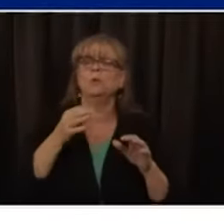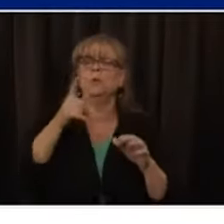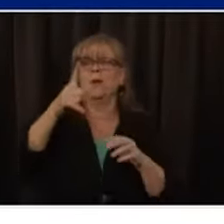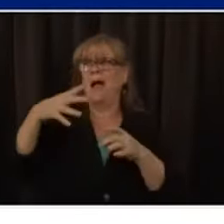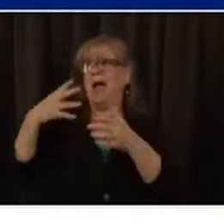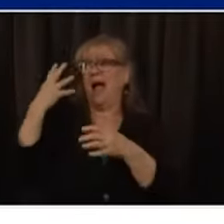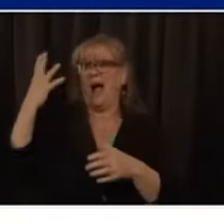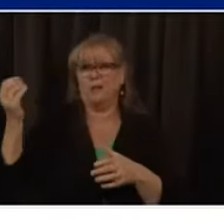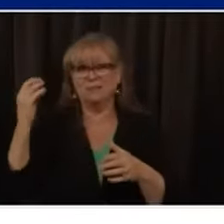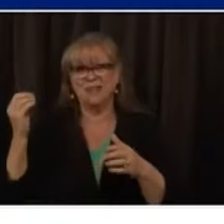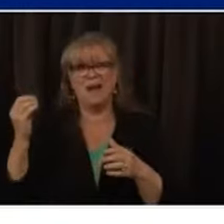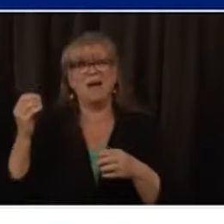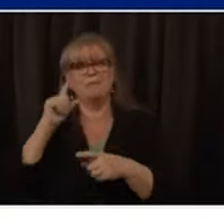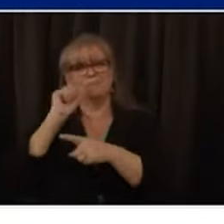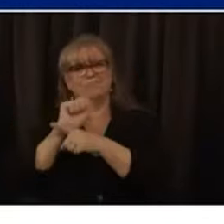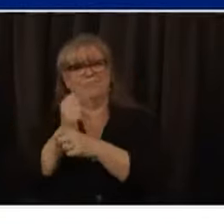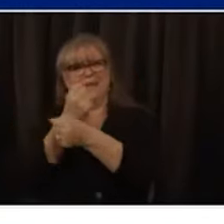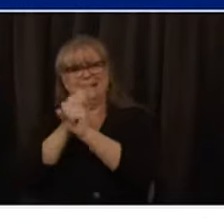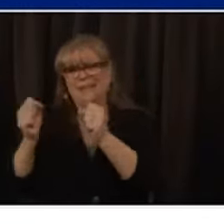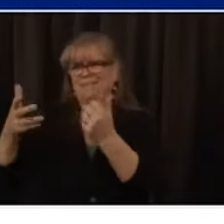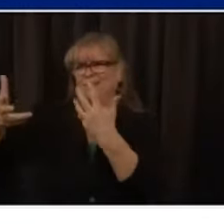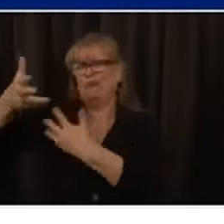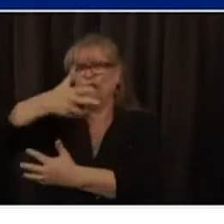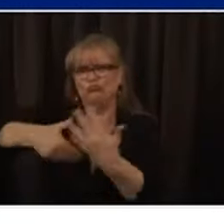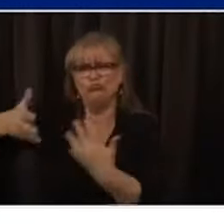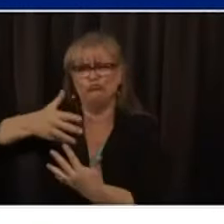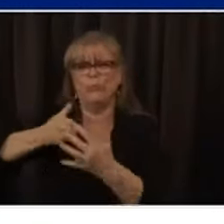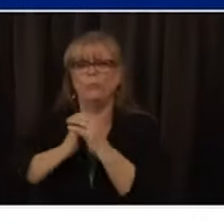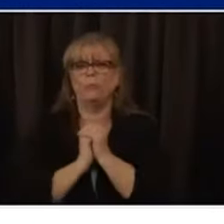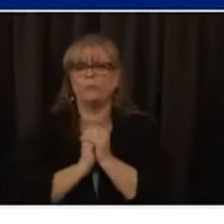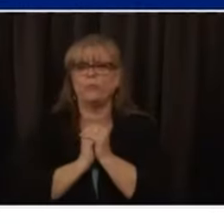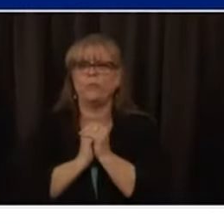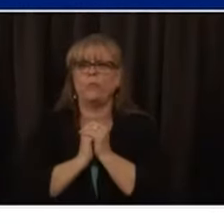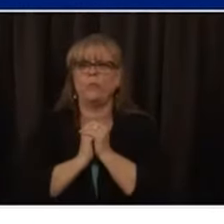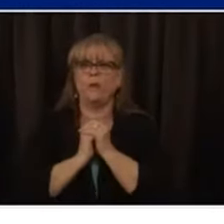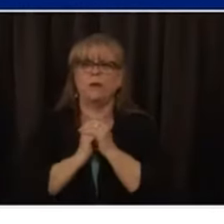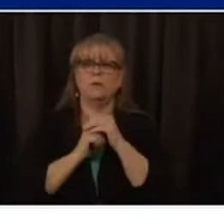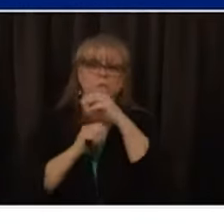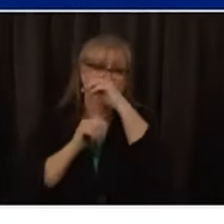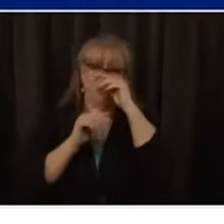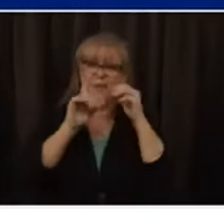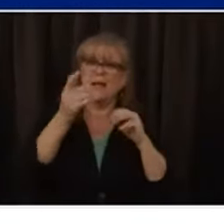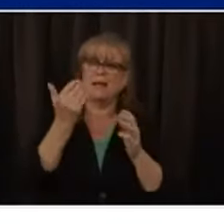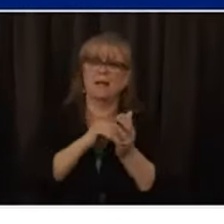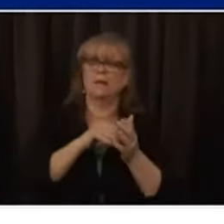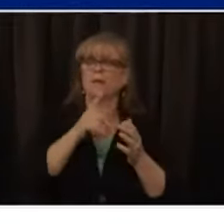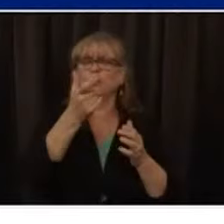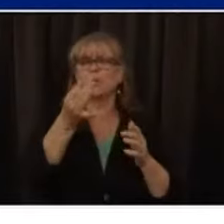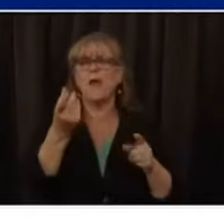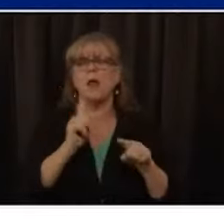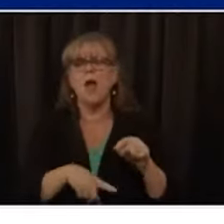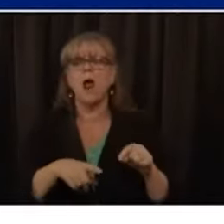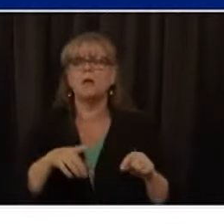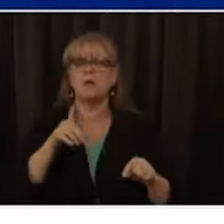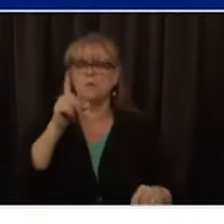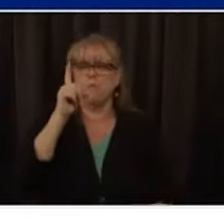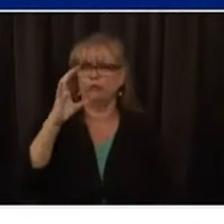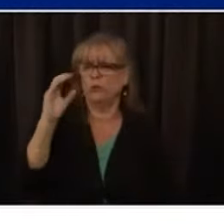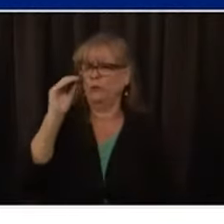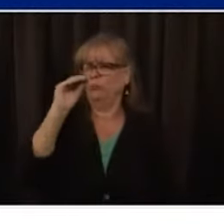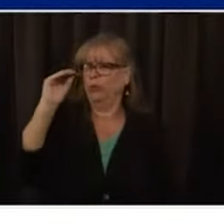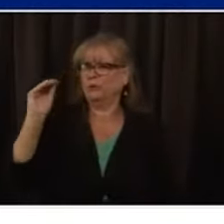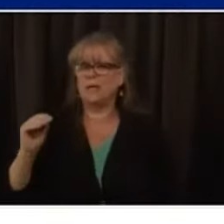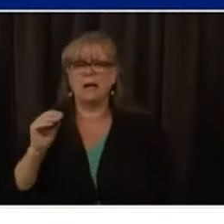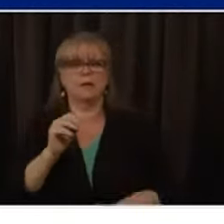terrific in spring. There is no one who is invincible in the face of this virus, but every Coloradan 16 and up can